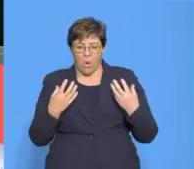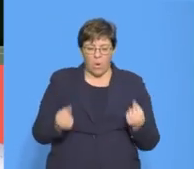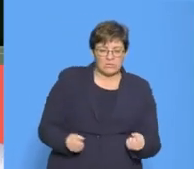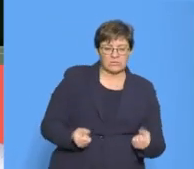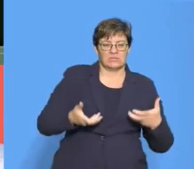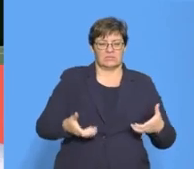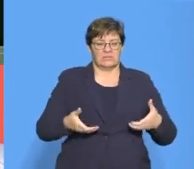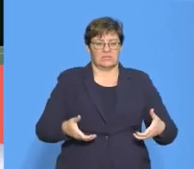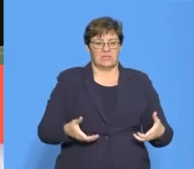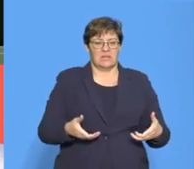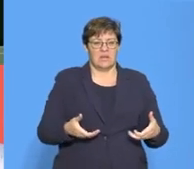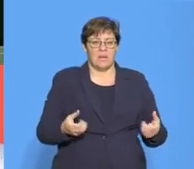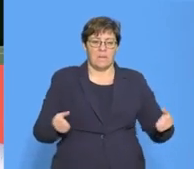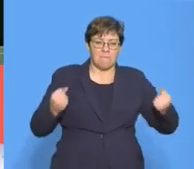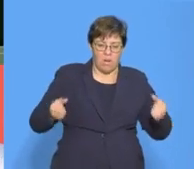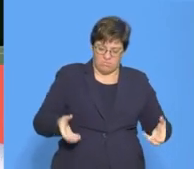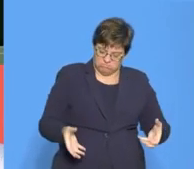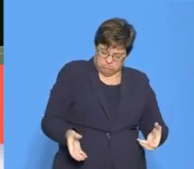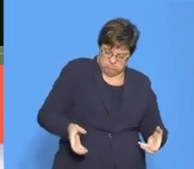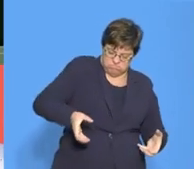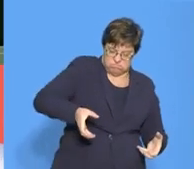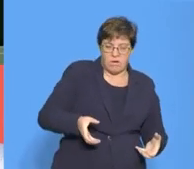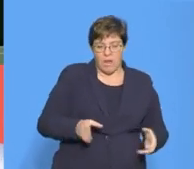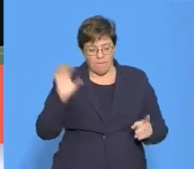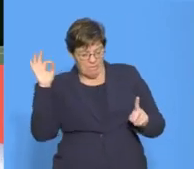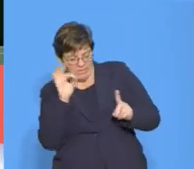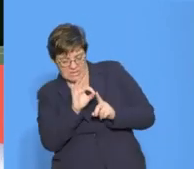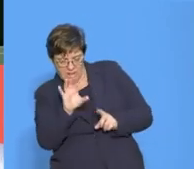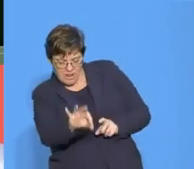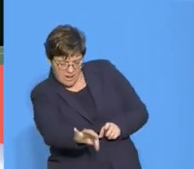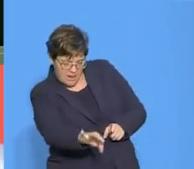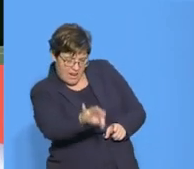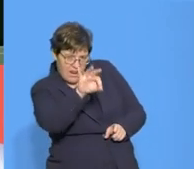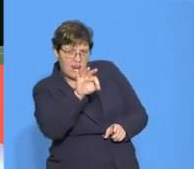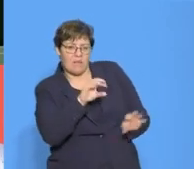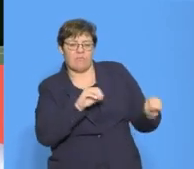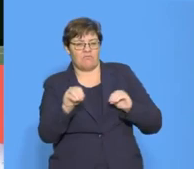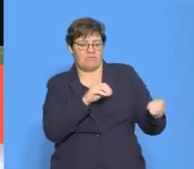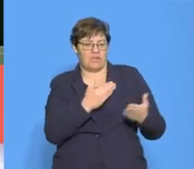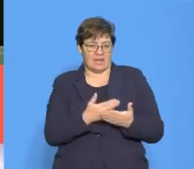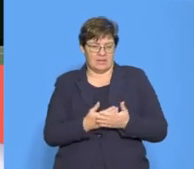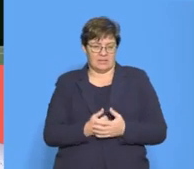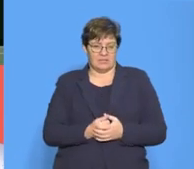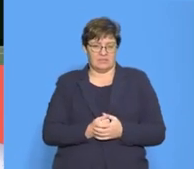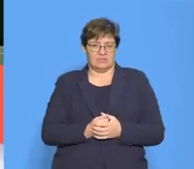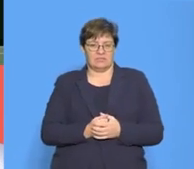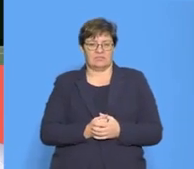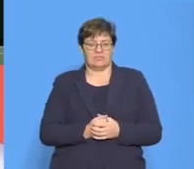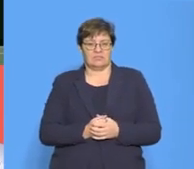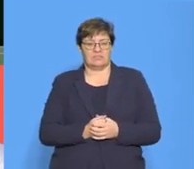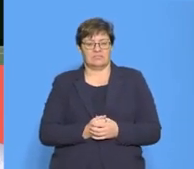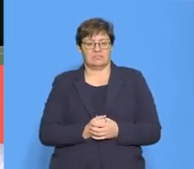things, pick up things, hold things, gives us power, and it gives us precision movement. Okay, and